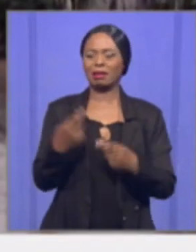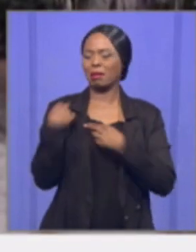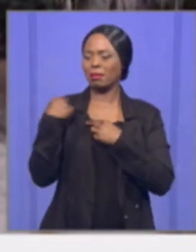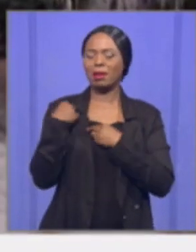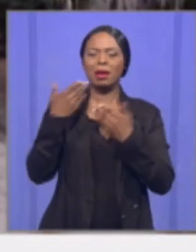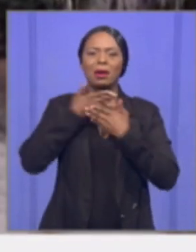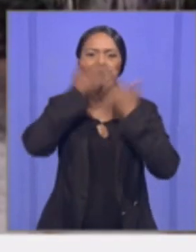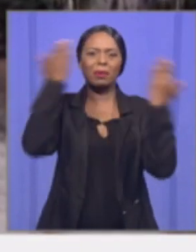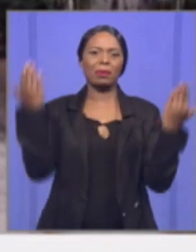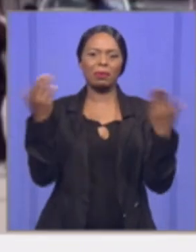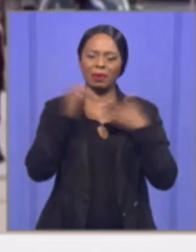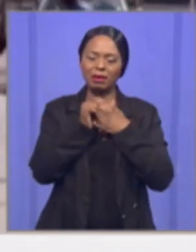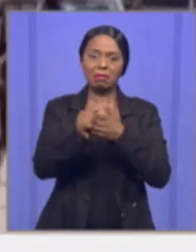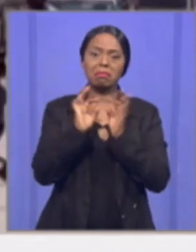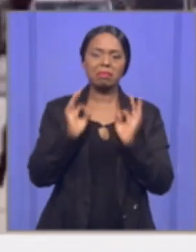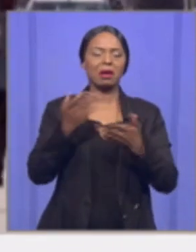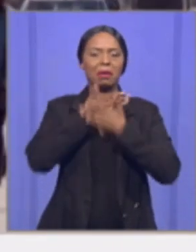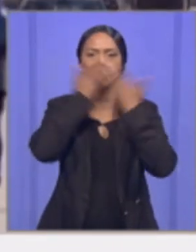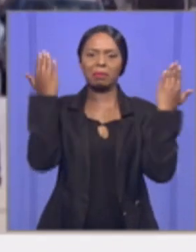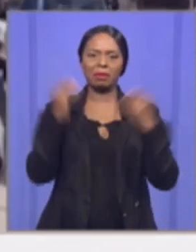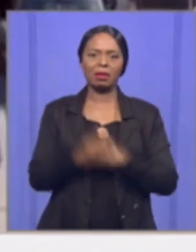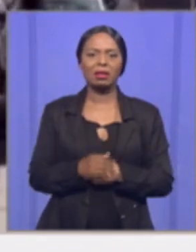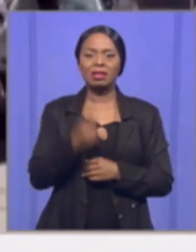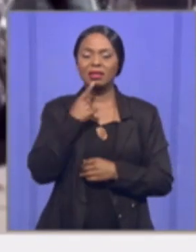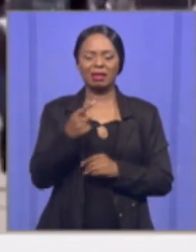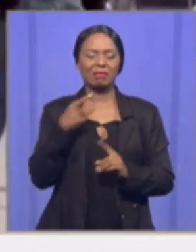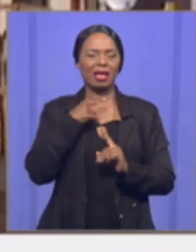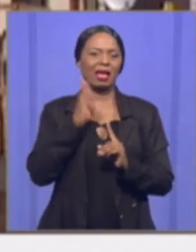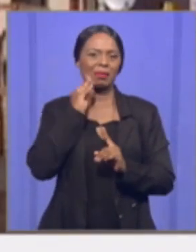capability of leading this town. Matsapa a go